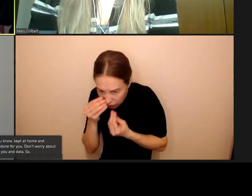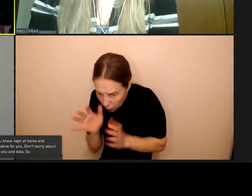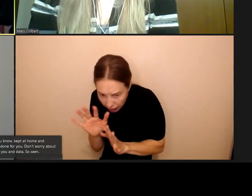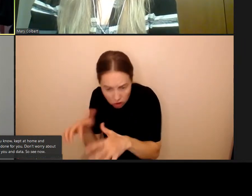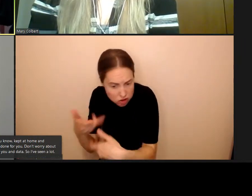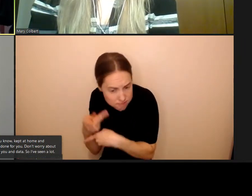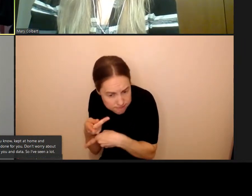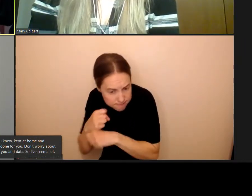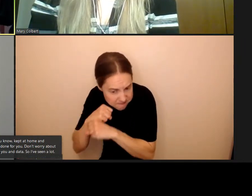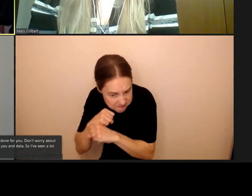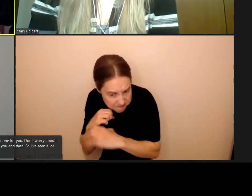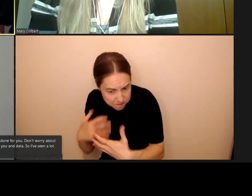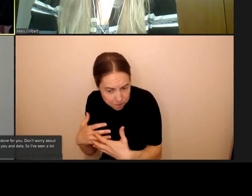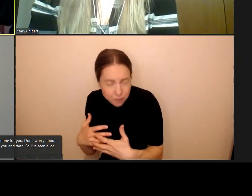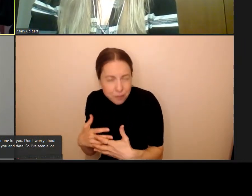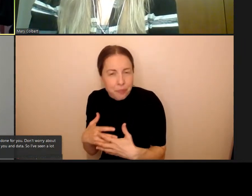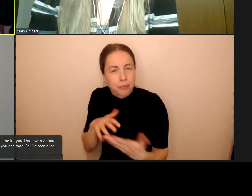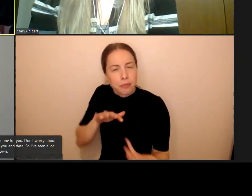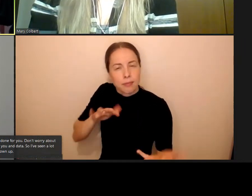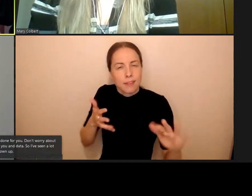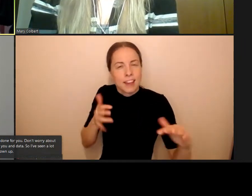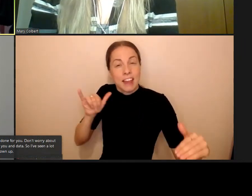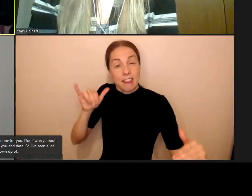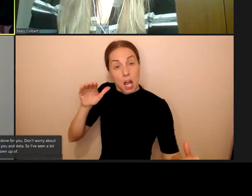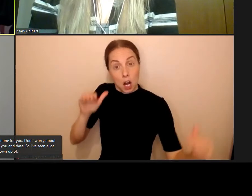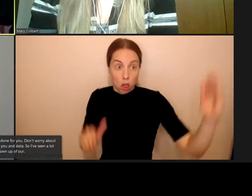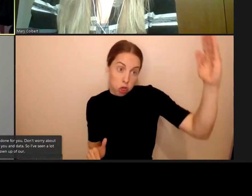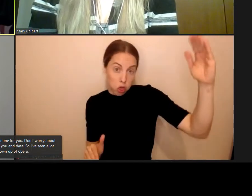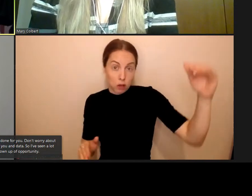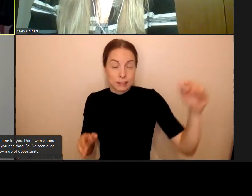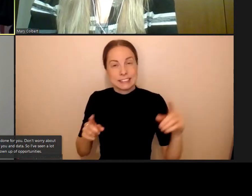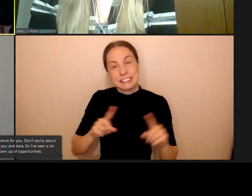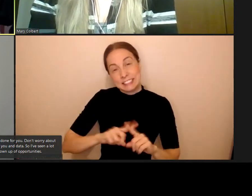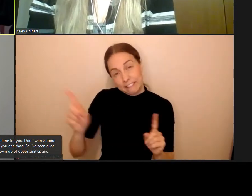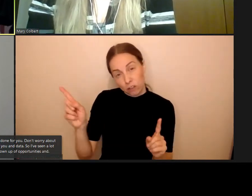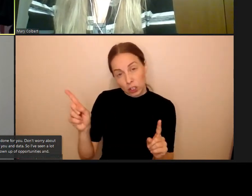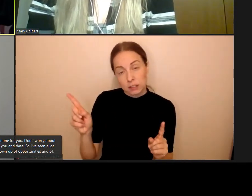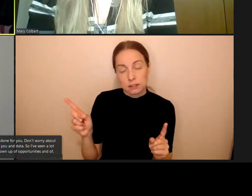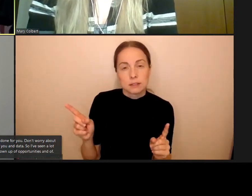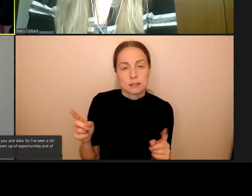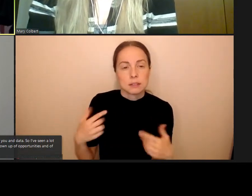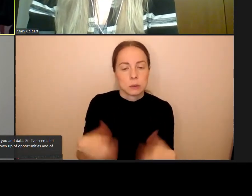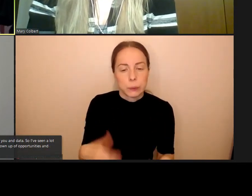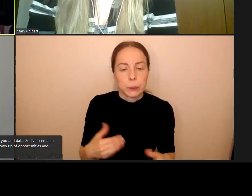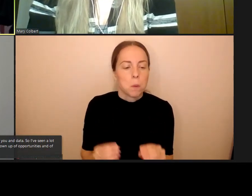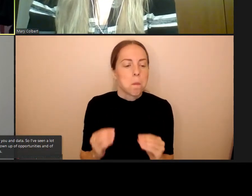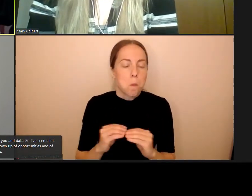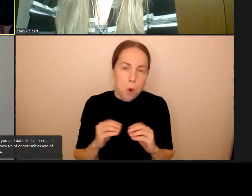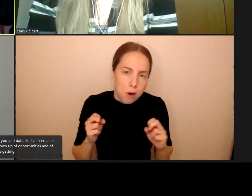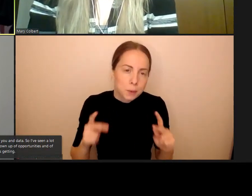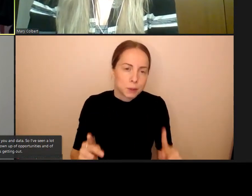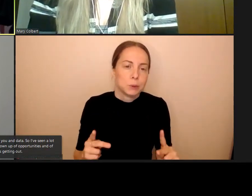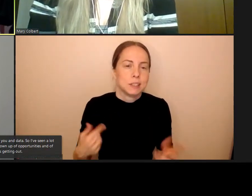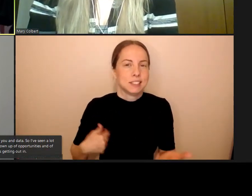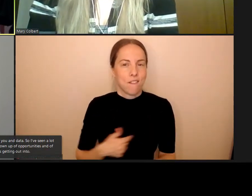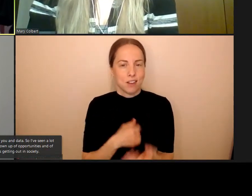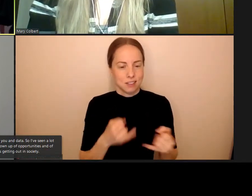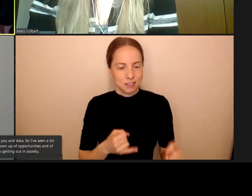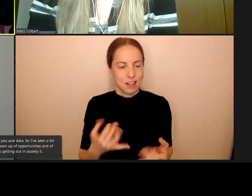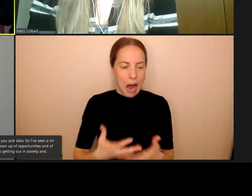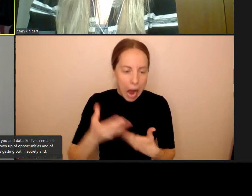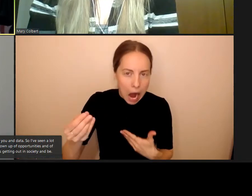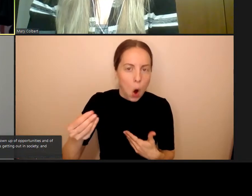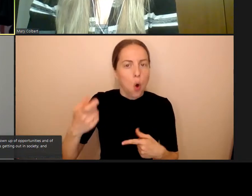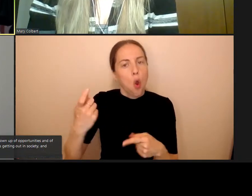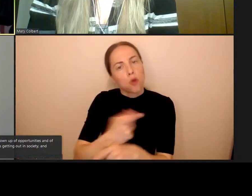seen a lot more as I've grown up of opportunities and of us as individuals getting out in society and